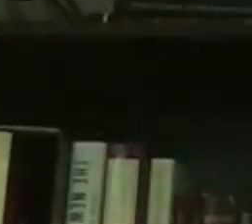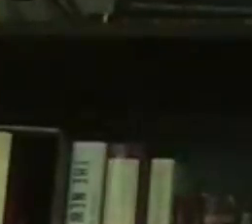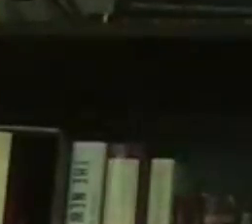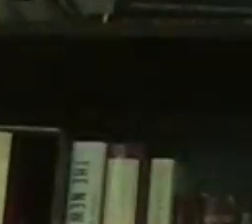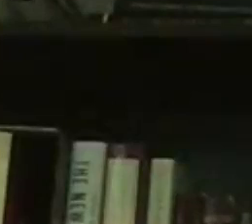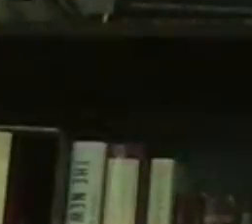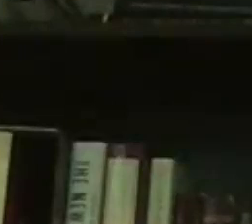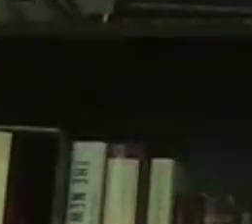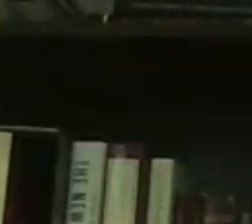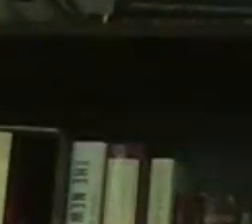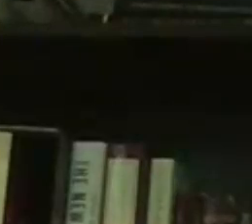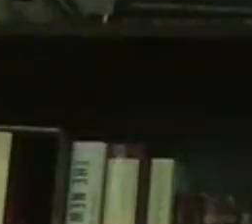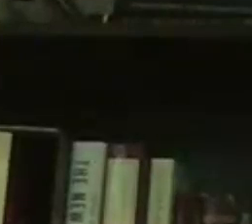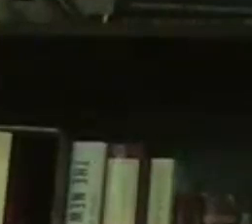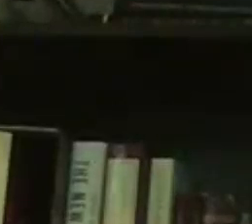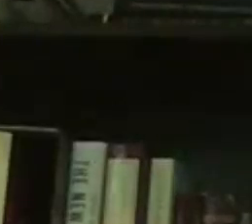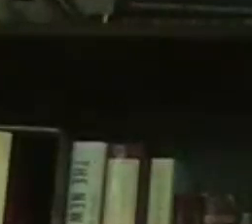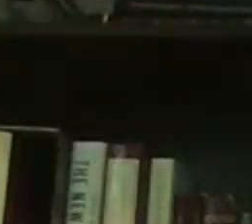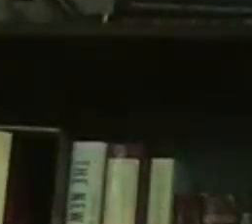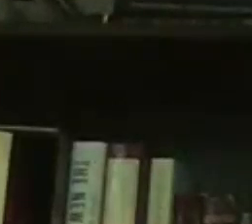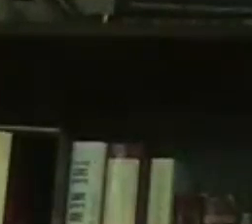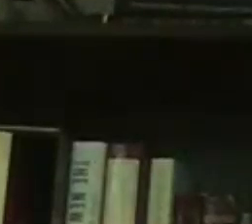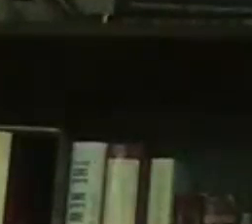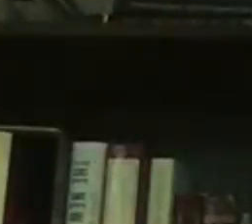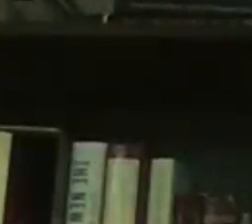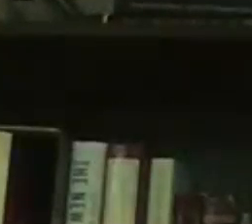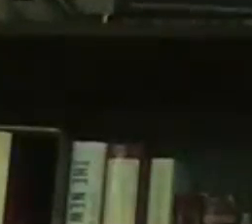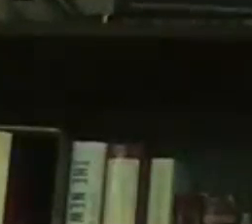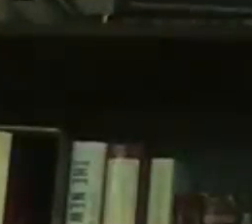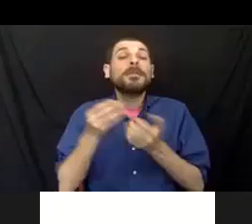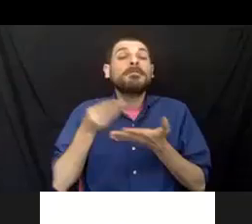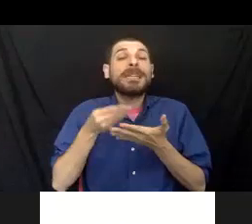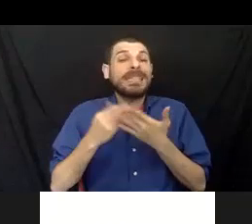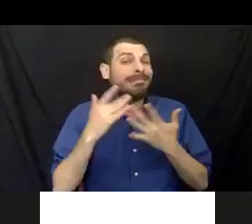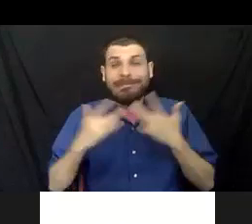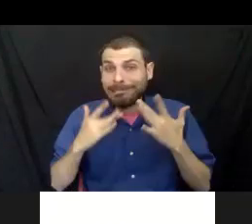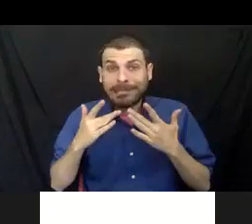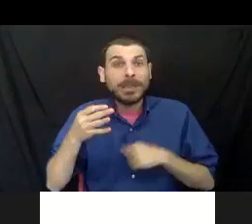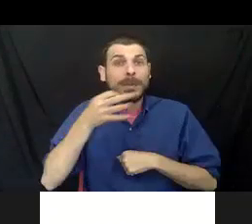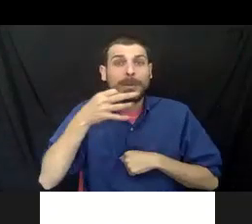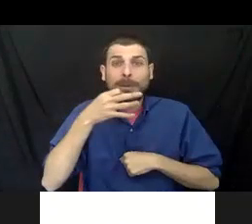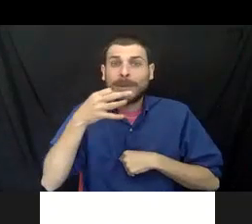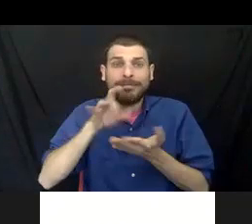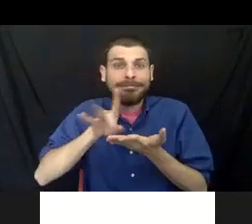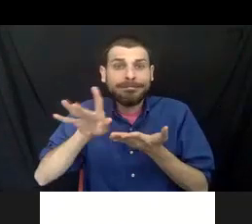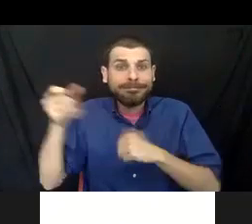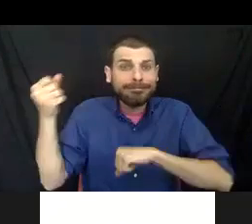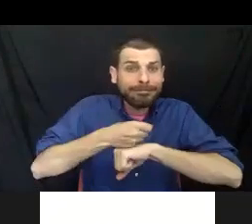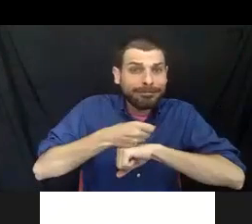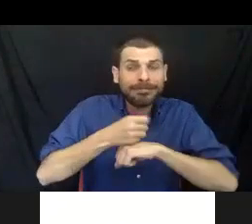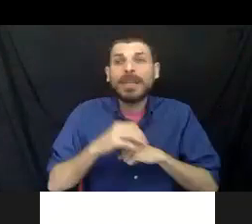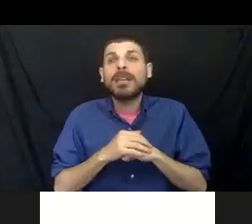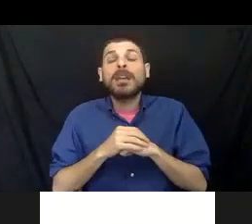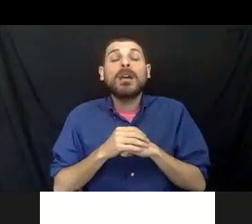to homeowners who are facing foreclosure, low-income homeowners who are facing foreclosure, as well as tenants who are